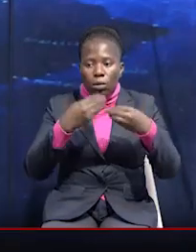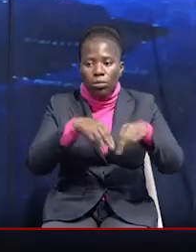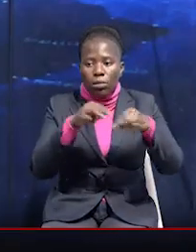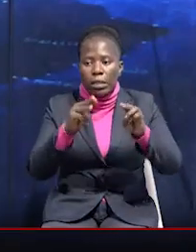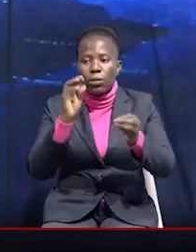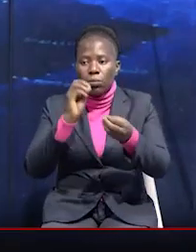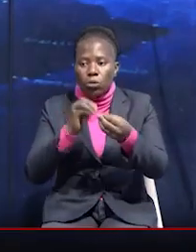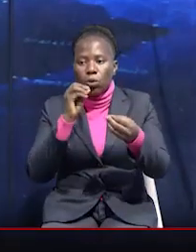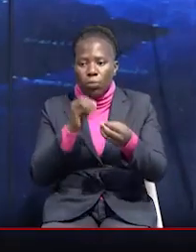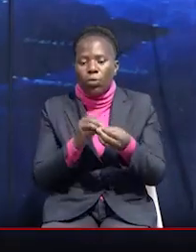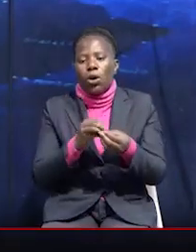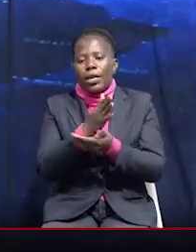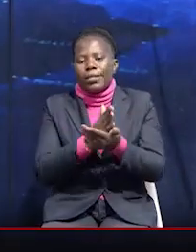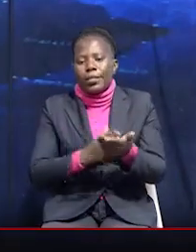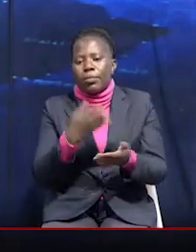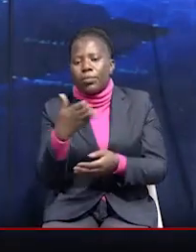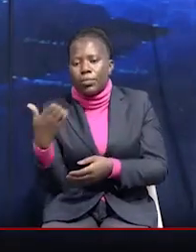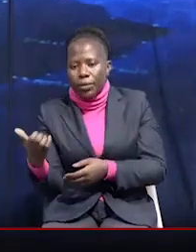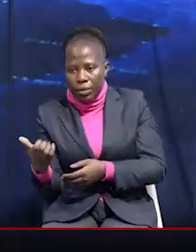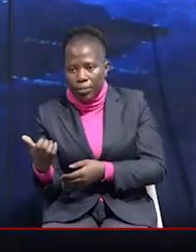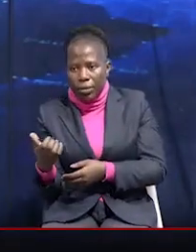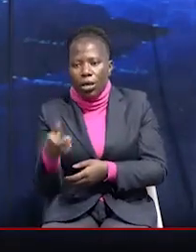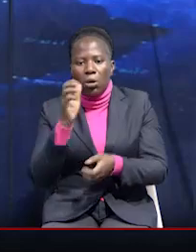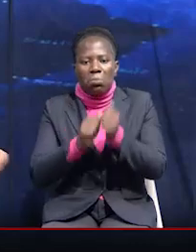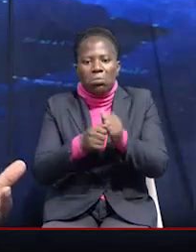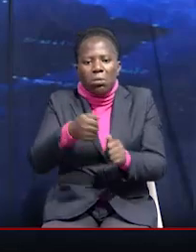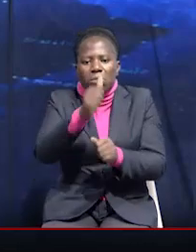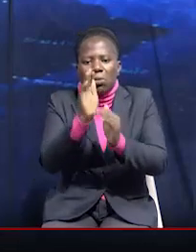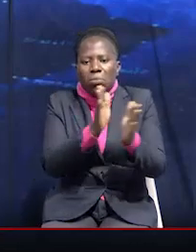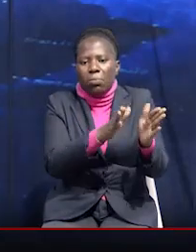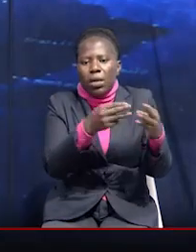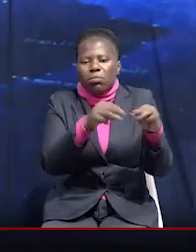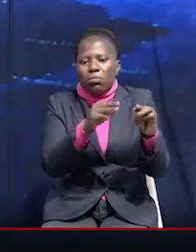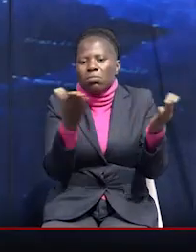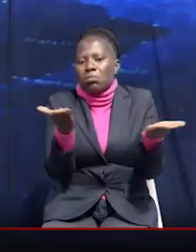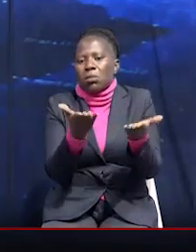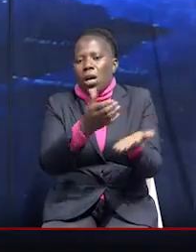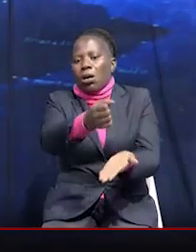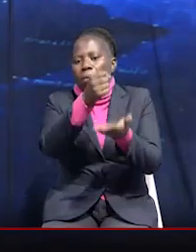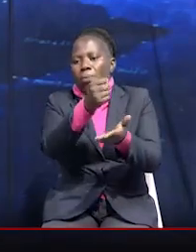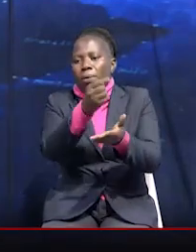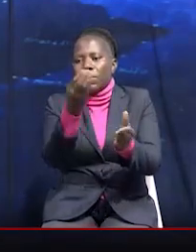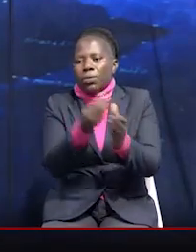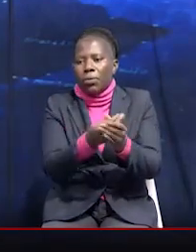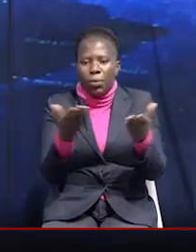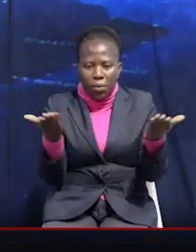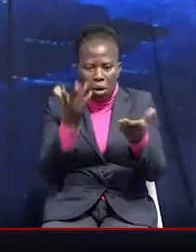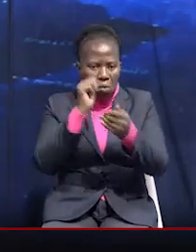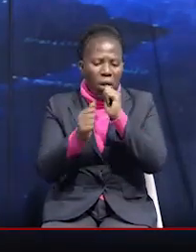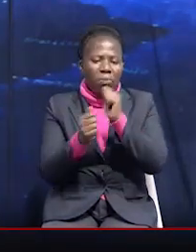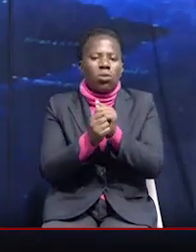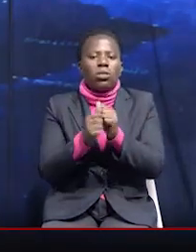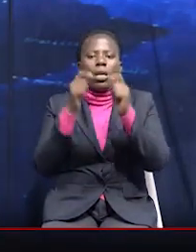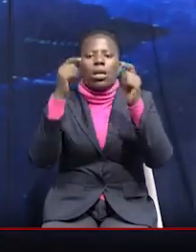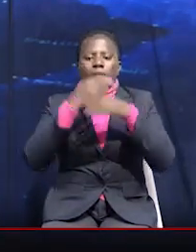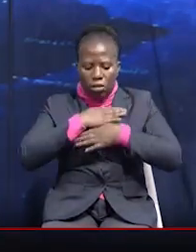of certain equipment which they did not even plan light in their budget structure. So that comes in